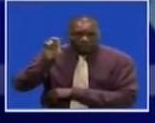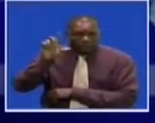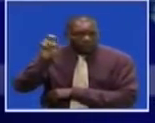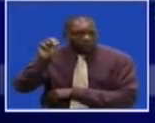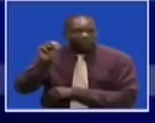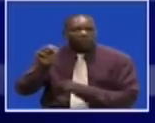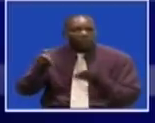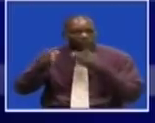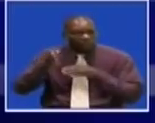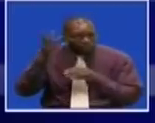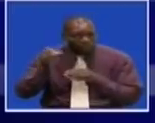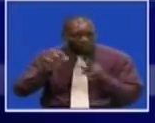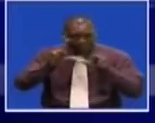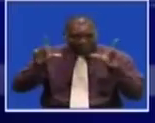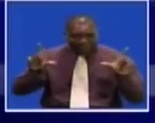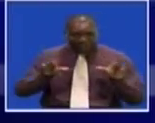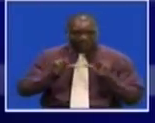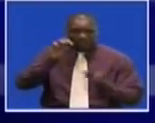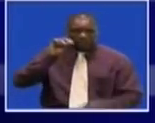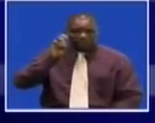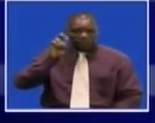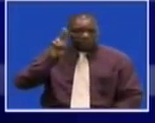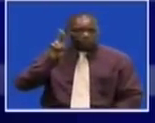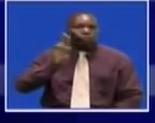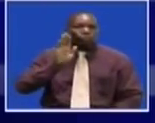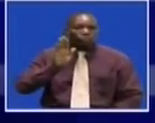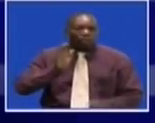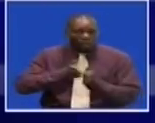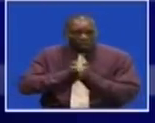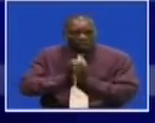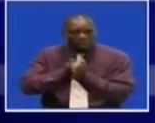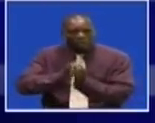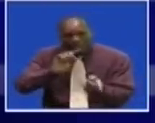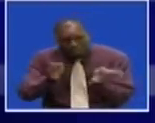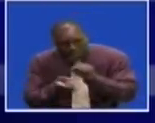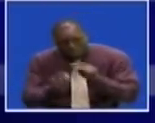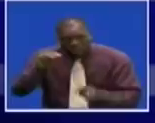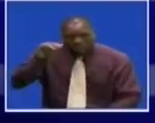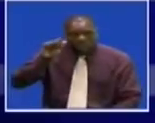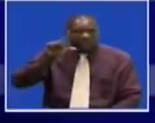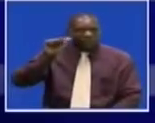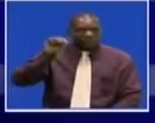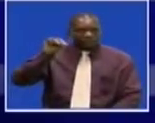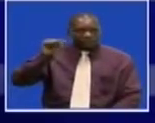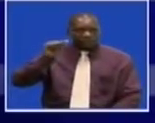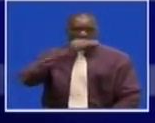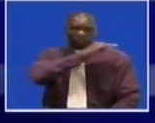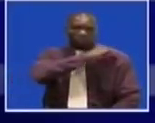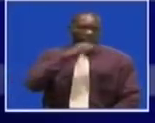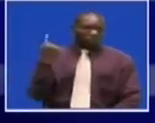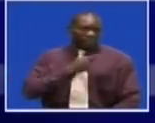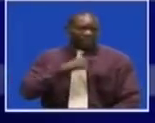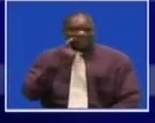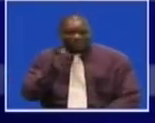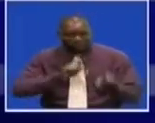on capsized on Lake Mwelu. Nchelenge Member of Parliament Anton Malama says the boat was carrying